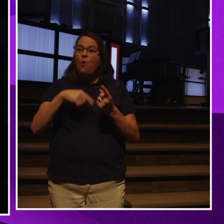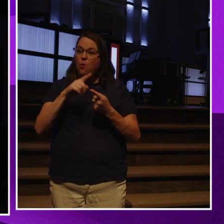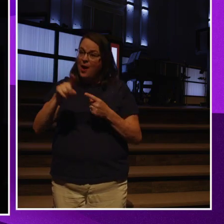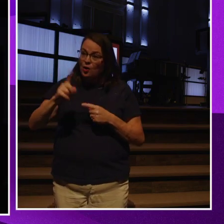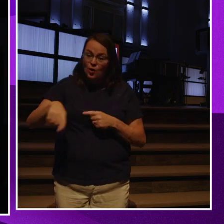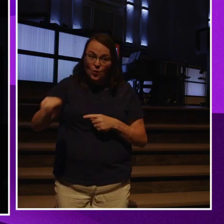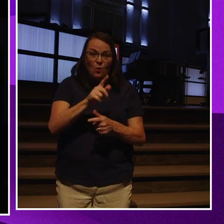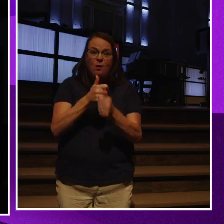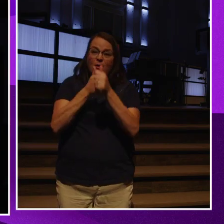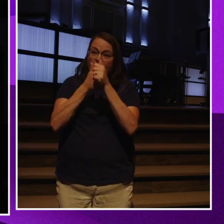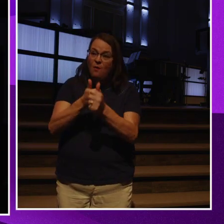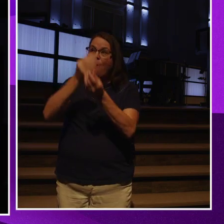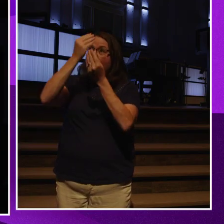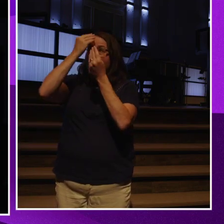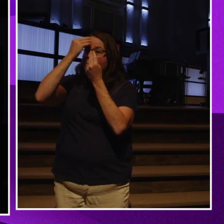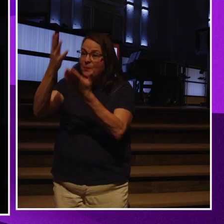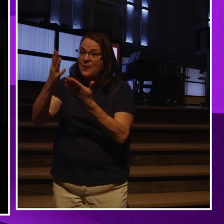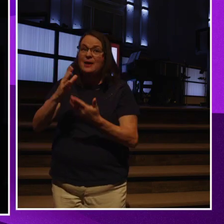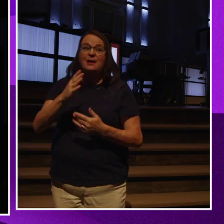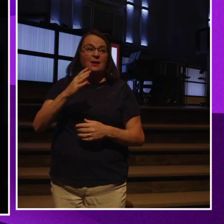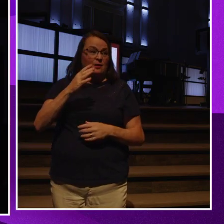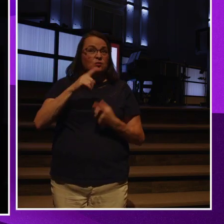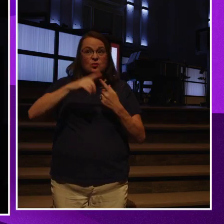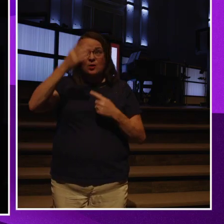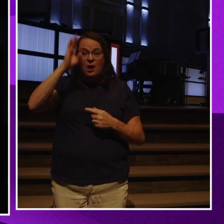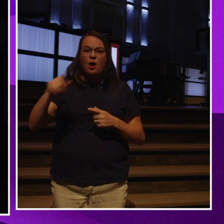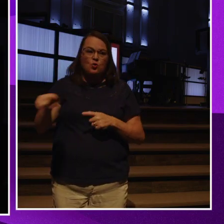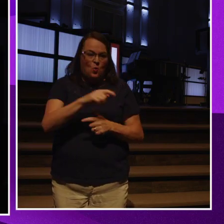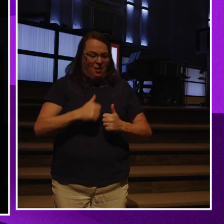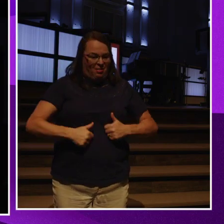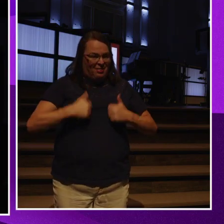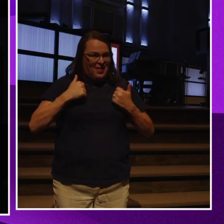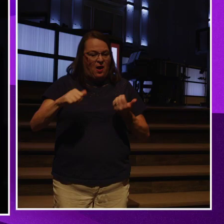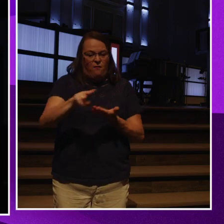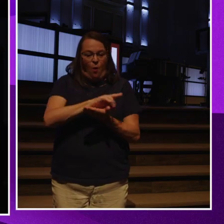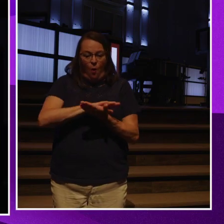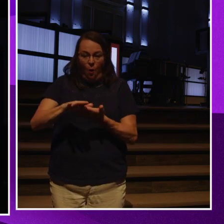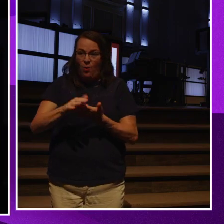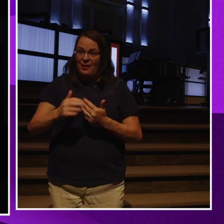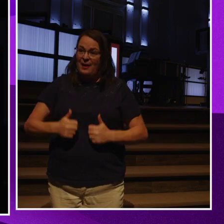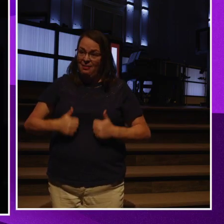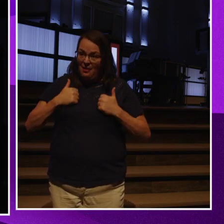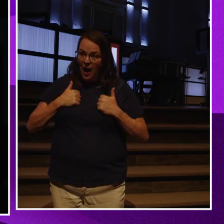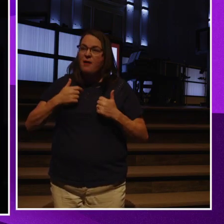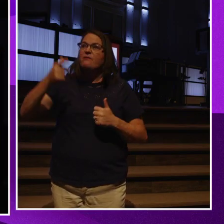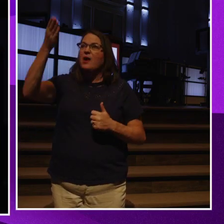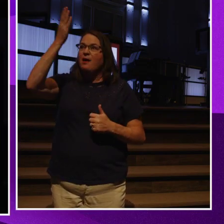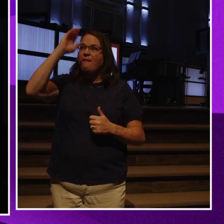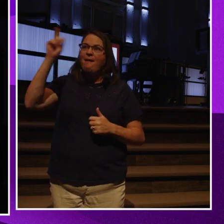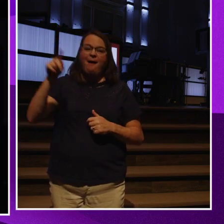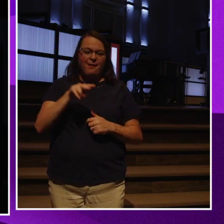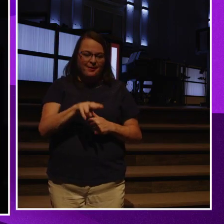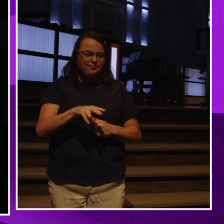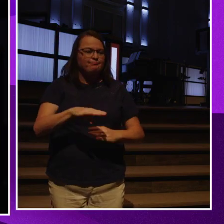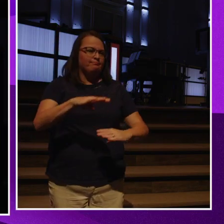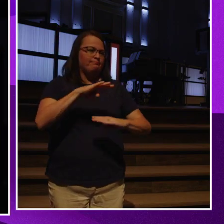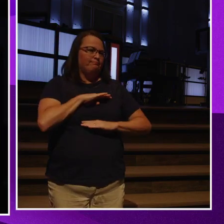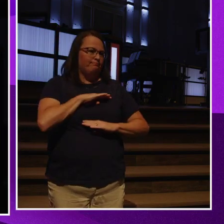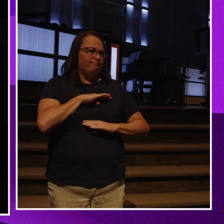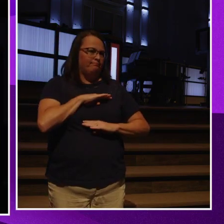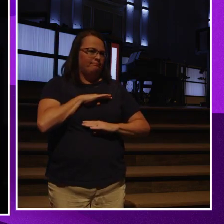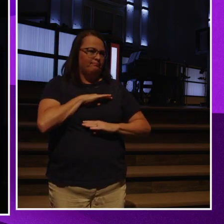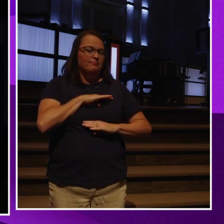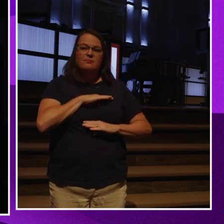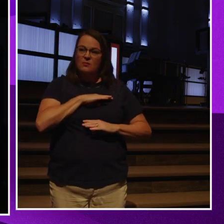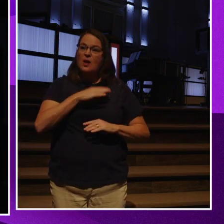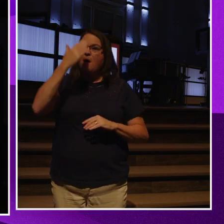are obedient, when you live that holy life, it pleases God. So, because